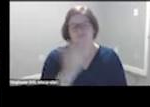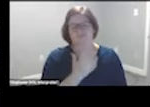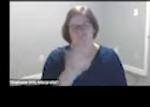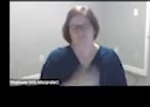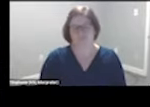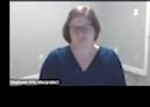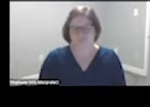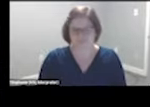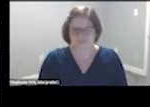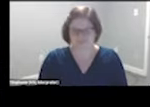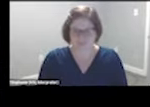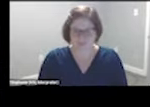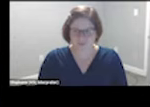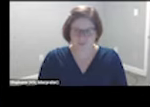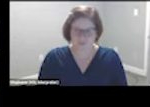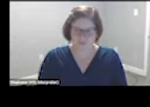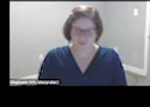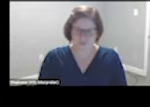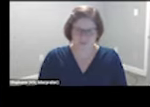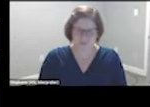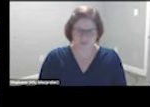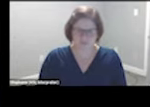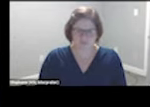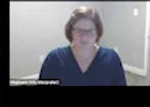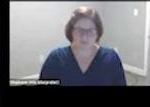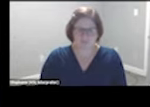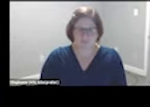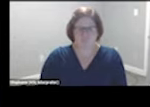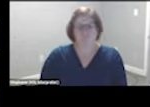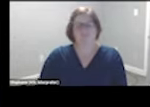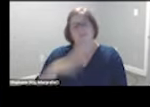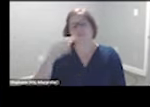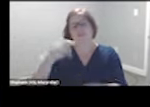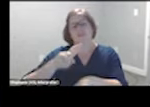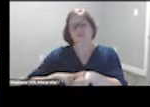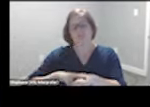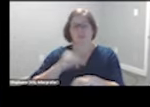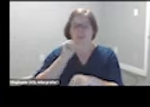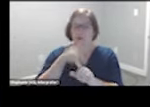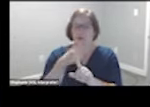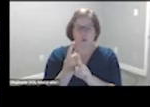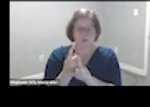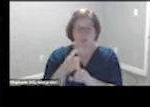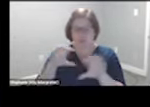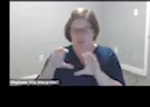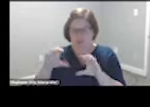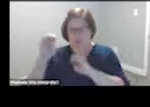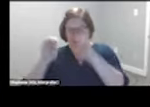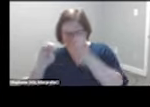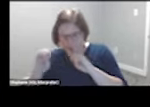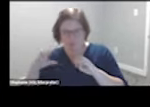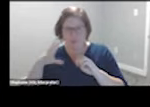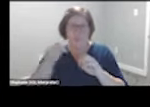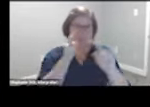of course, not only way to live and doing the experiment, doing the mission, but